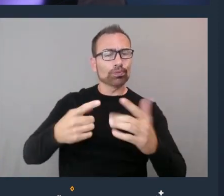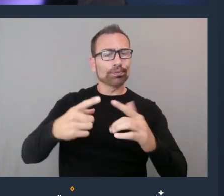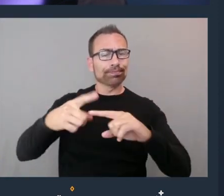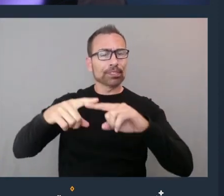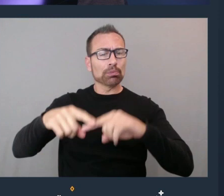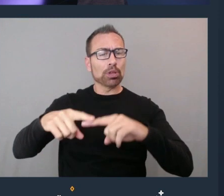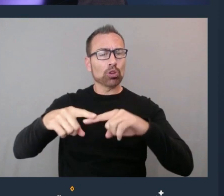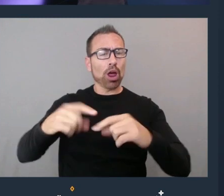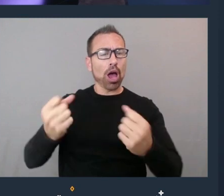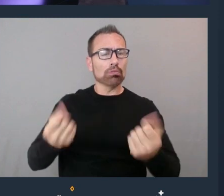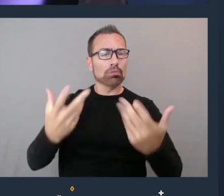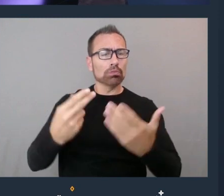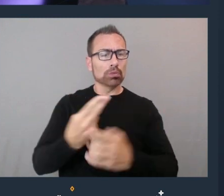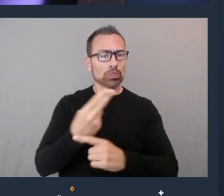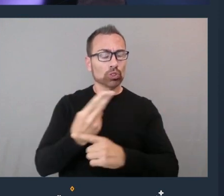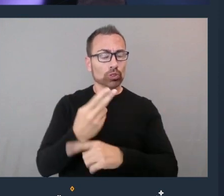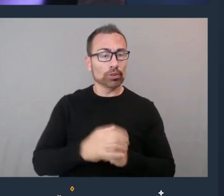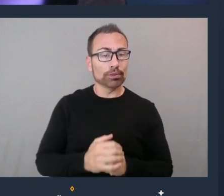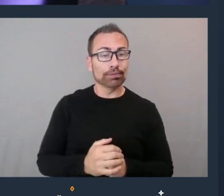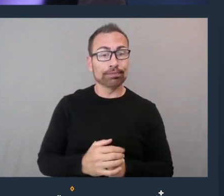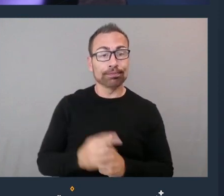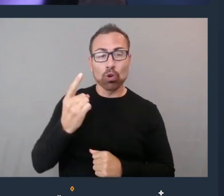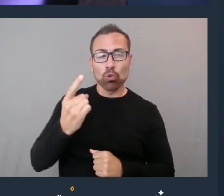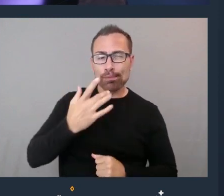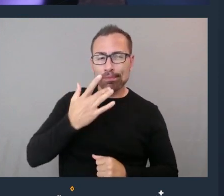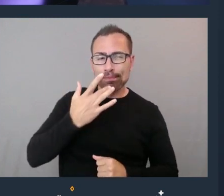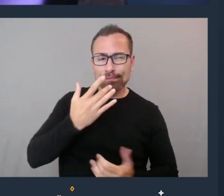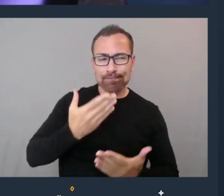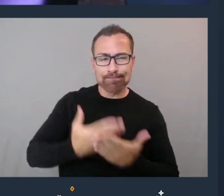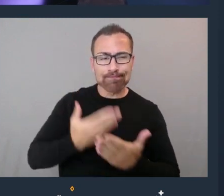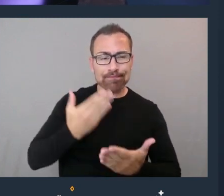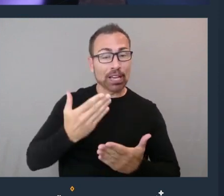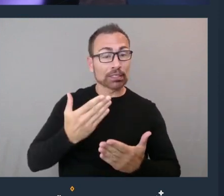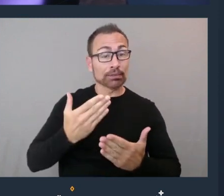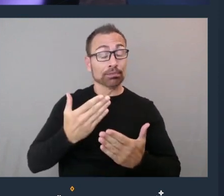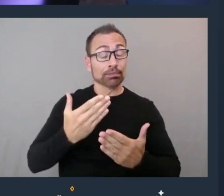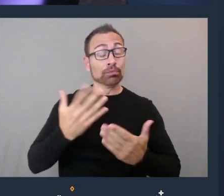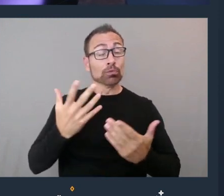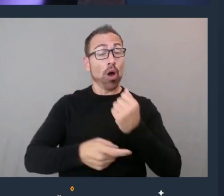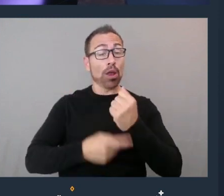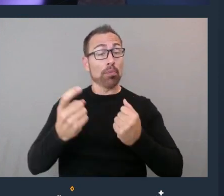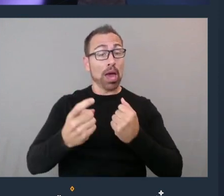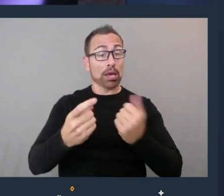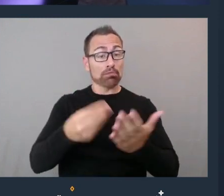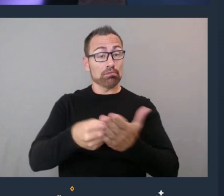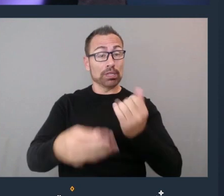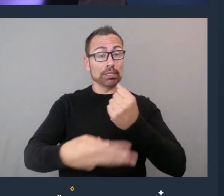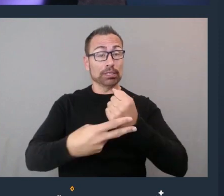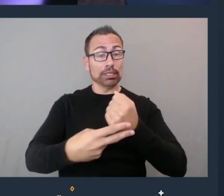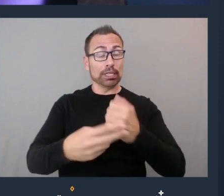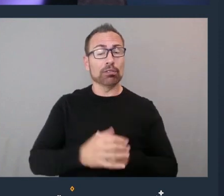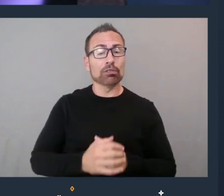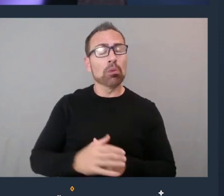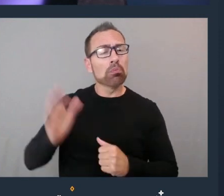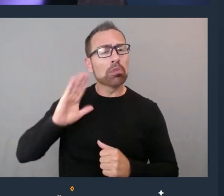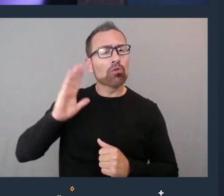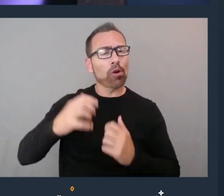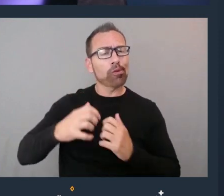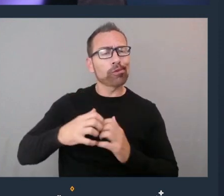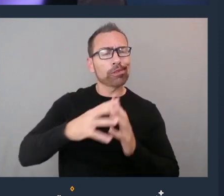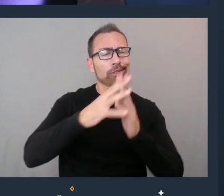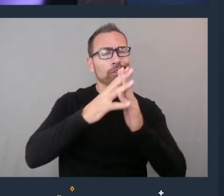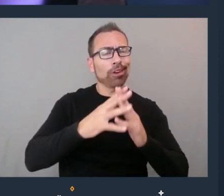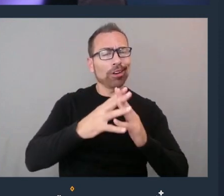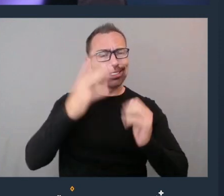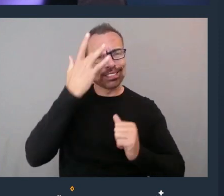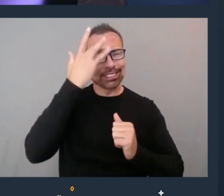is just how it automatically saves customers money. About 4 years ago, we launched Amazon S3 Intelligent Tiering, which delivers automatic